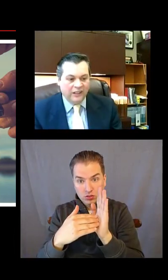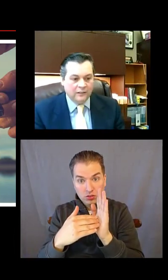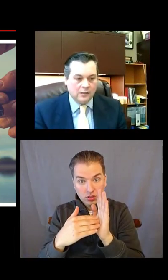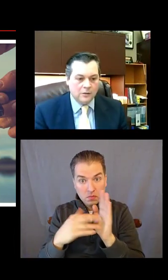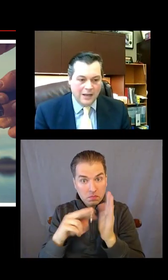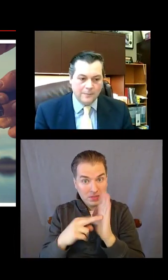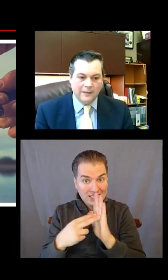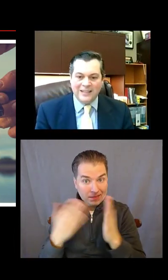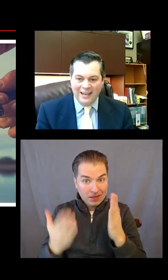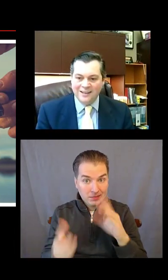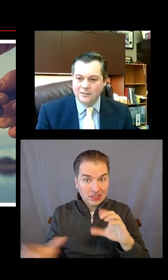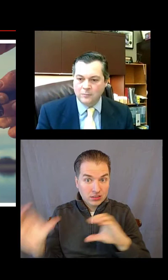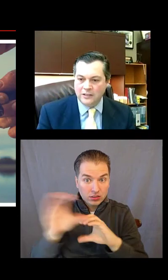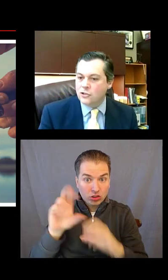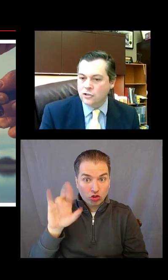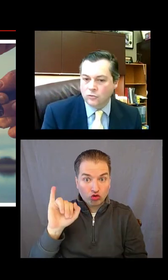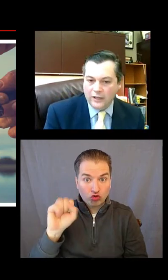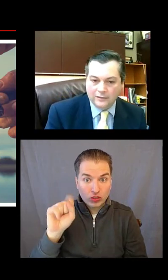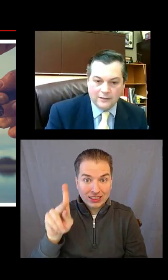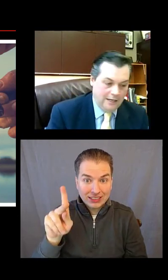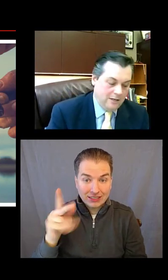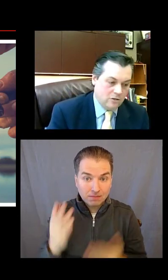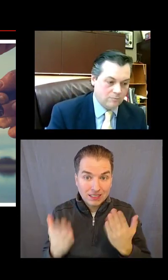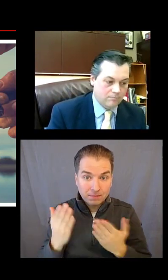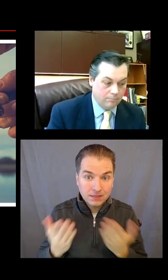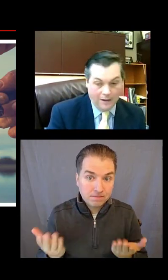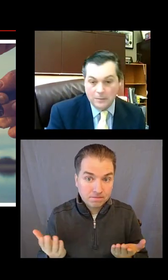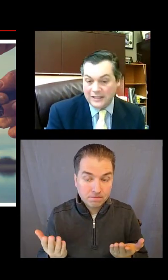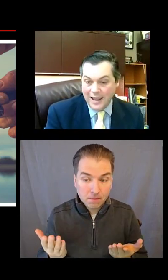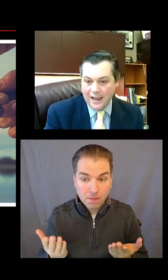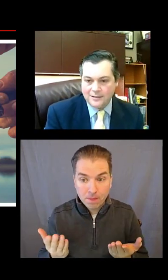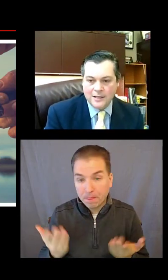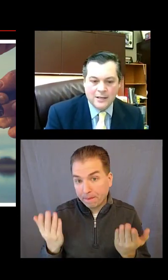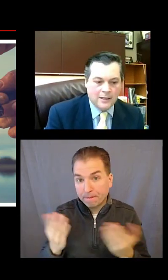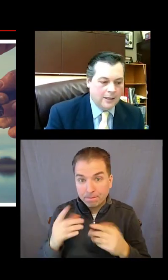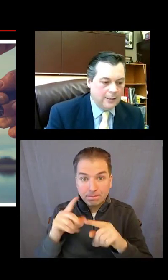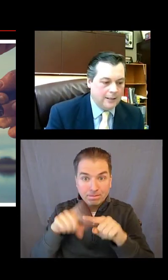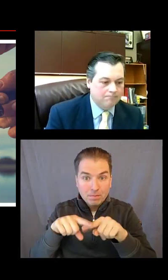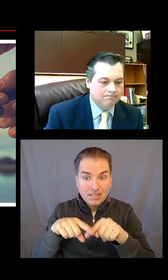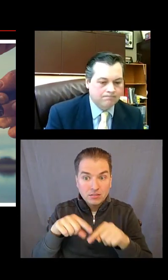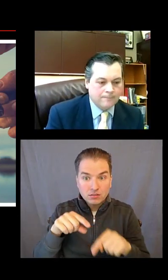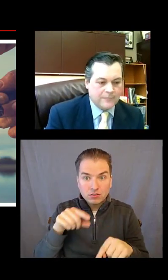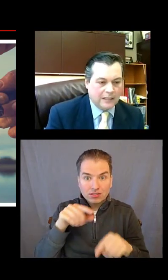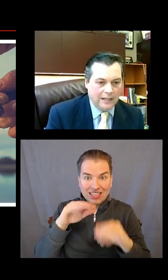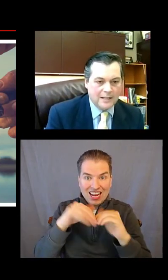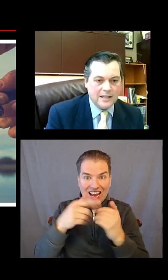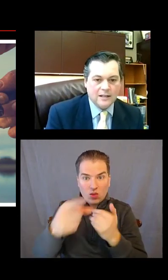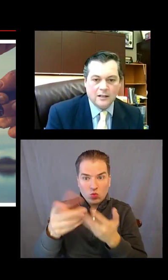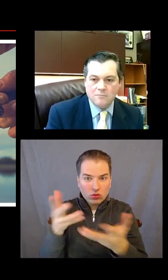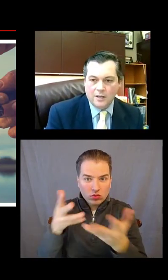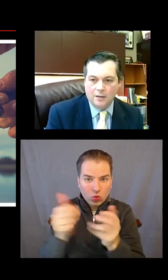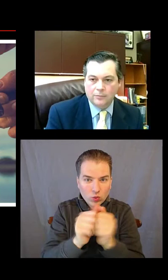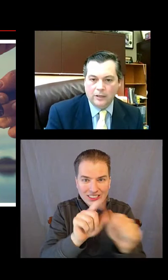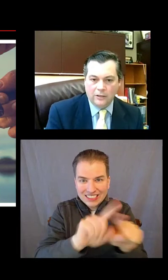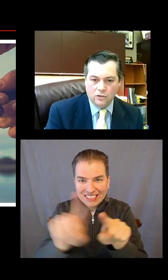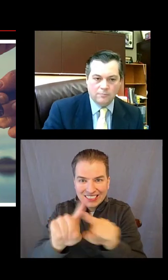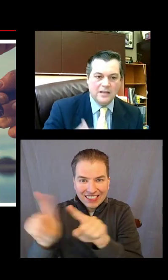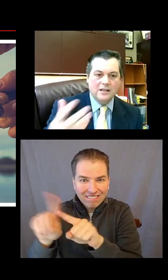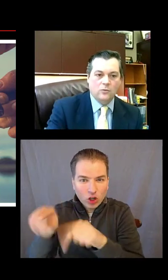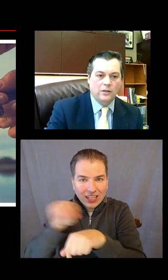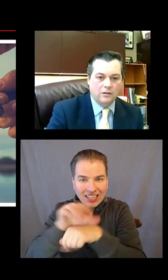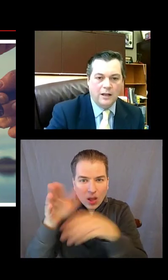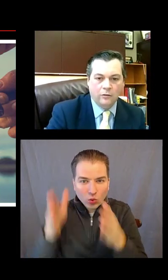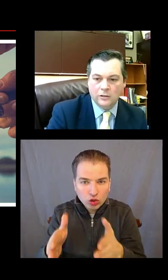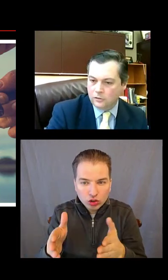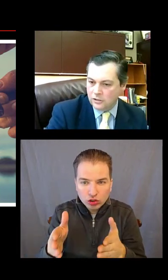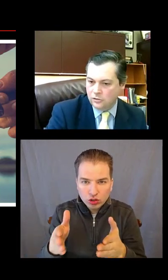you willing to maybe take some additional risk? And the answer is probably yes. A lot of that comes up as you're